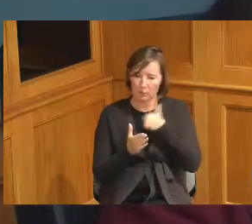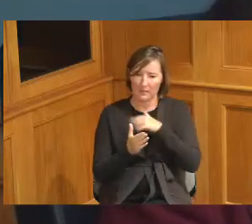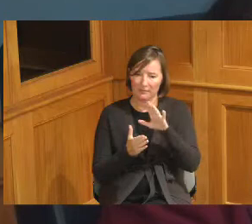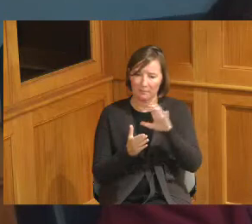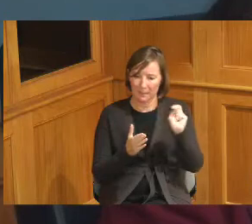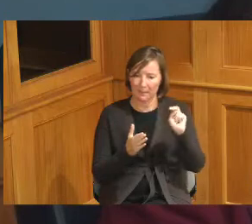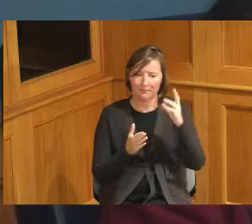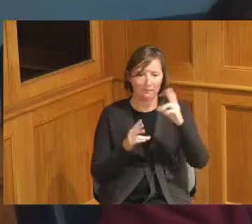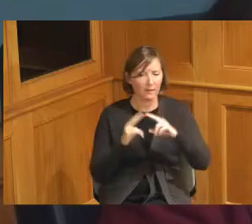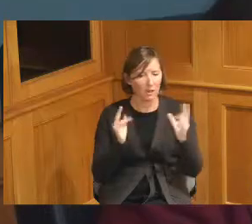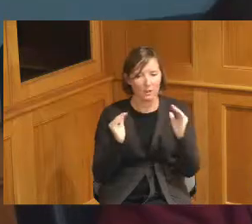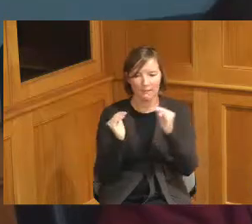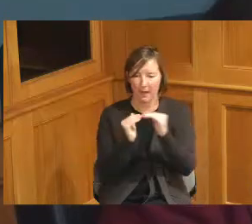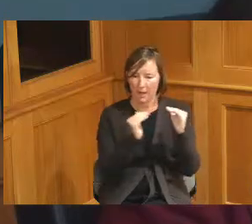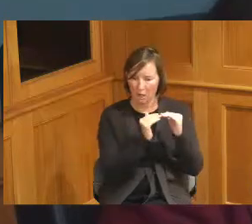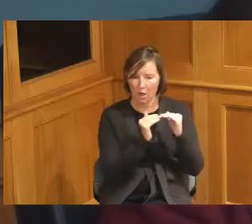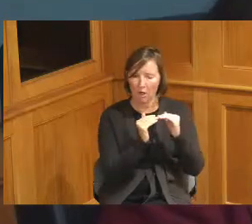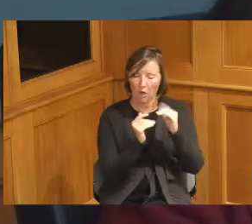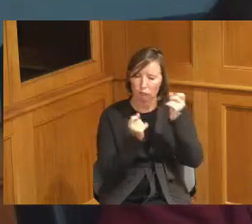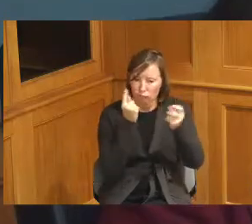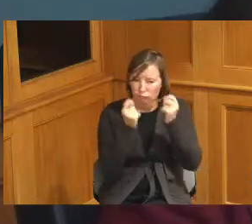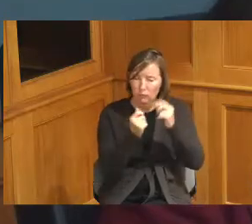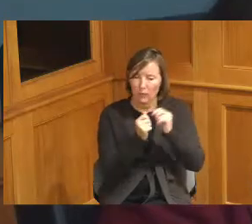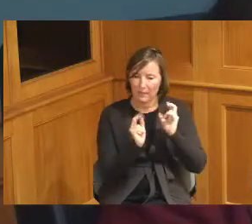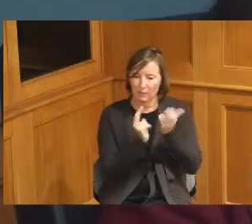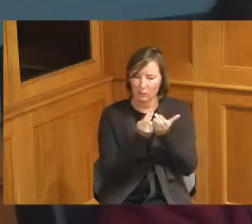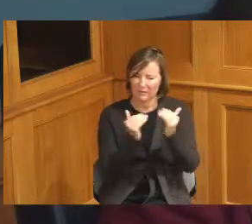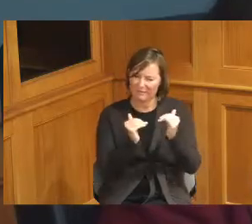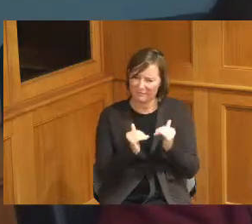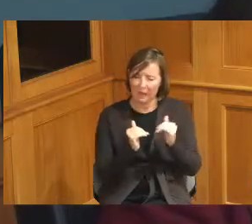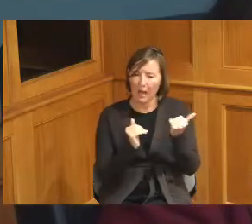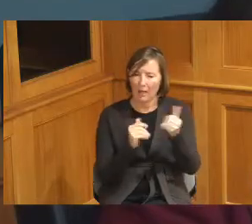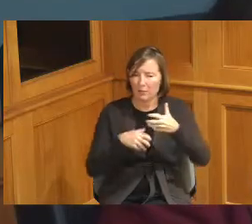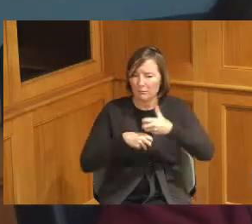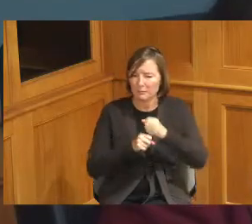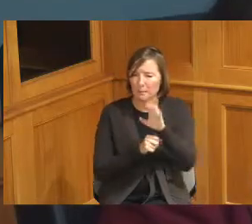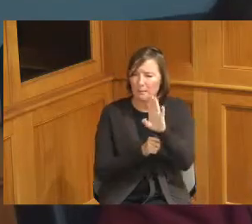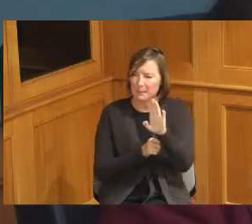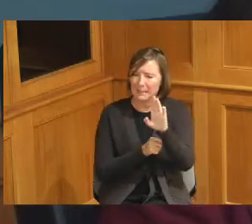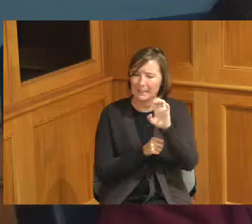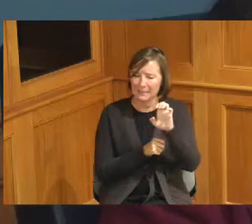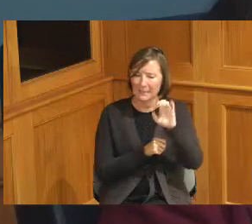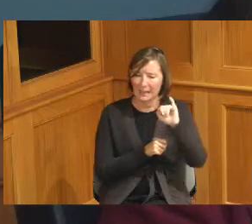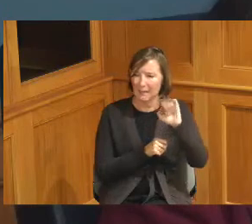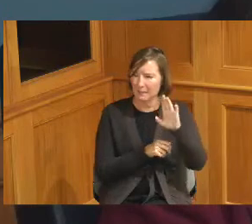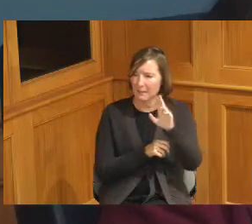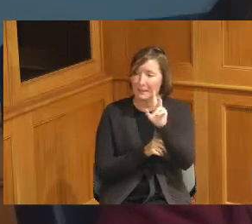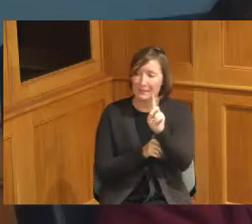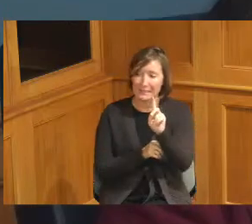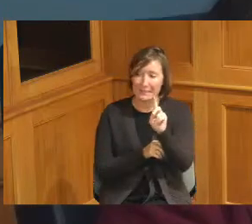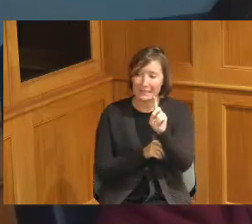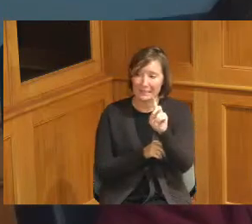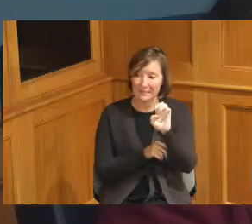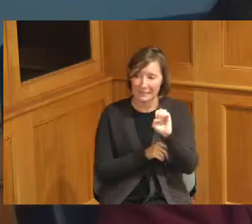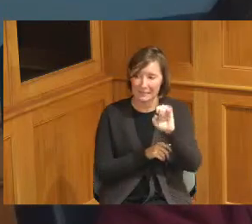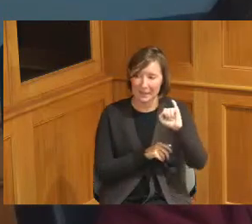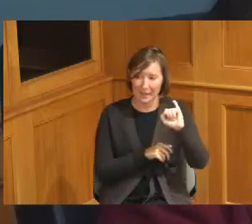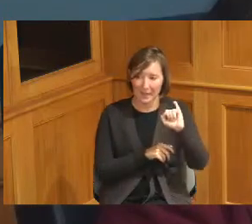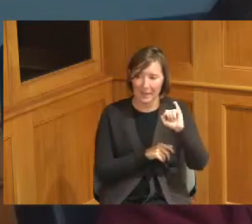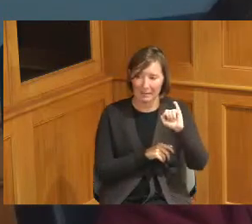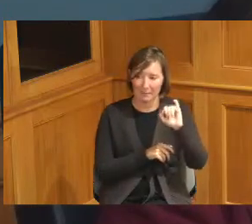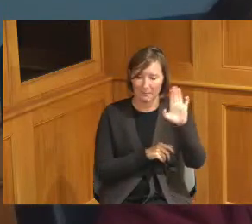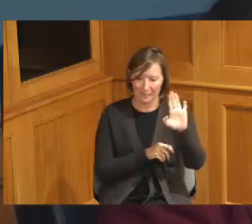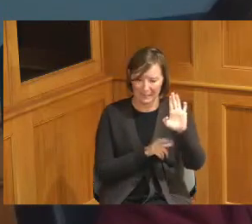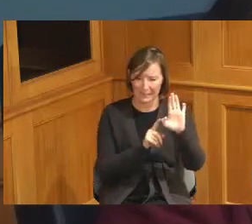unions. And then I was going to ask you about the DEIB and employee recognition, which is great, the kudos program, but